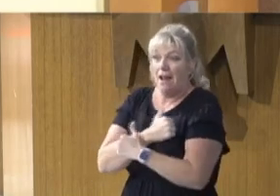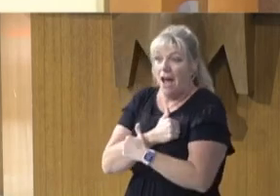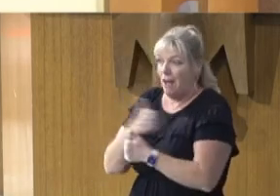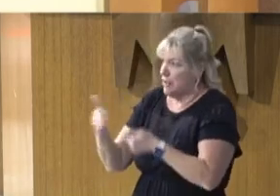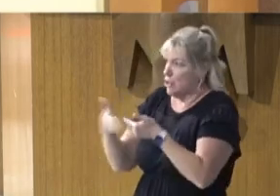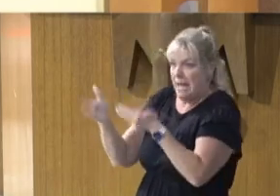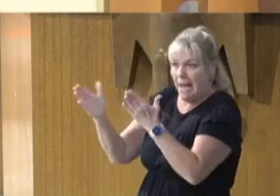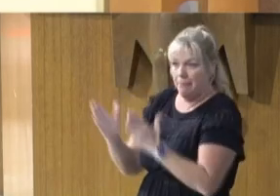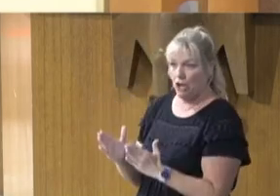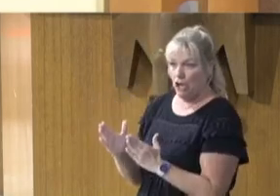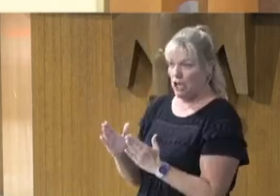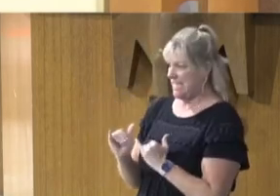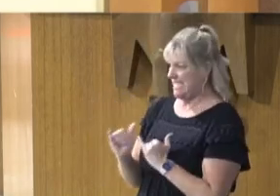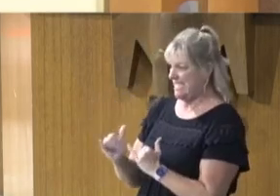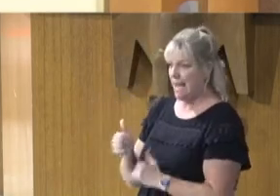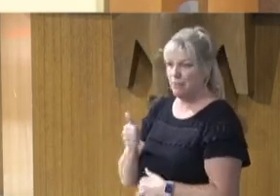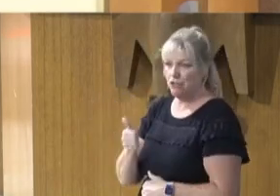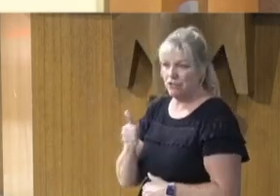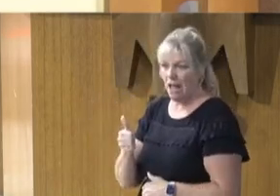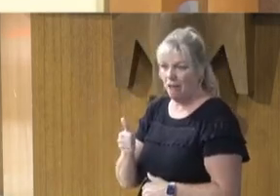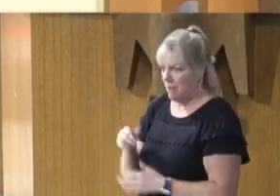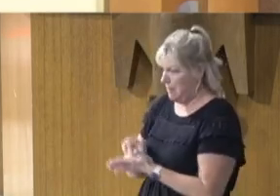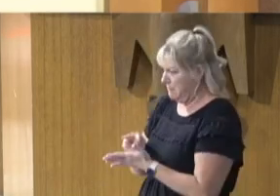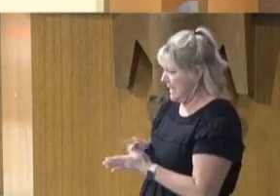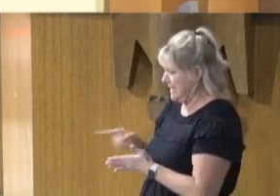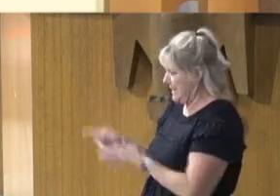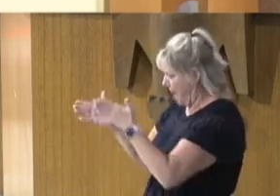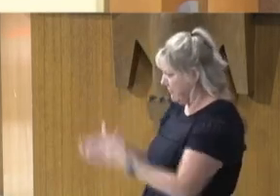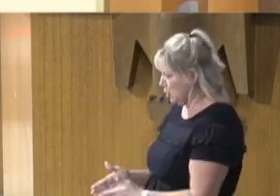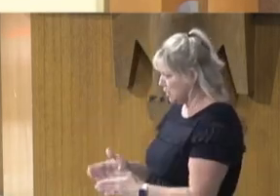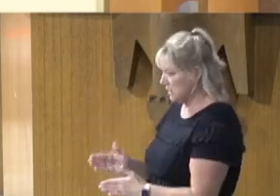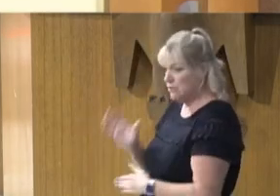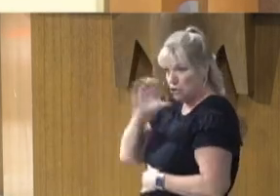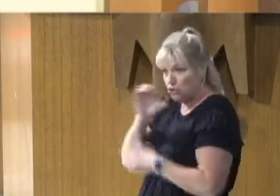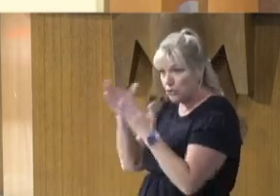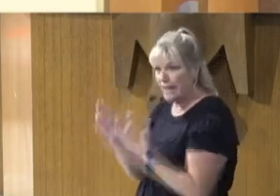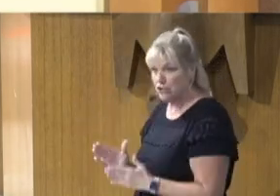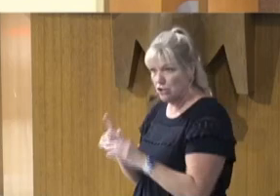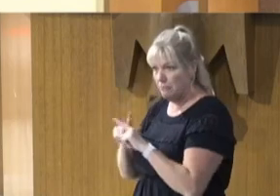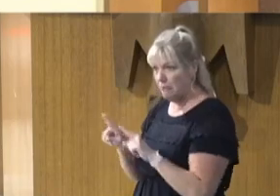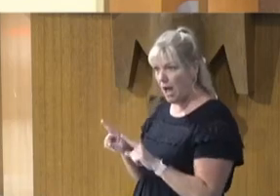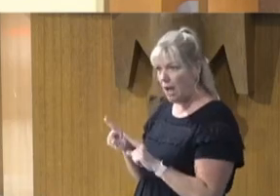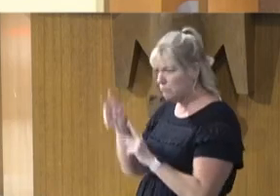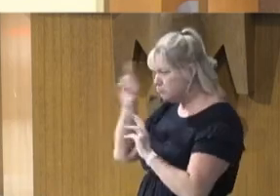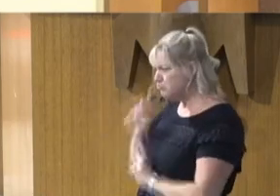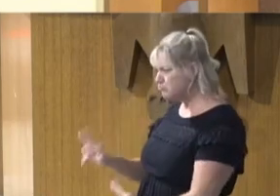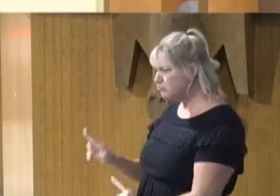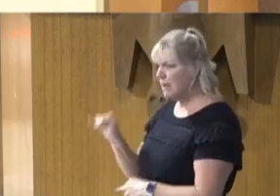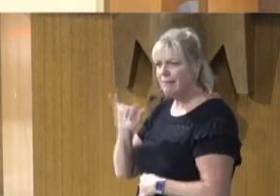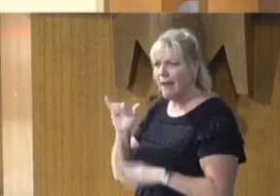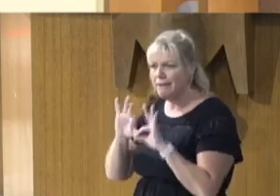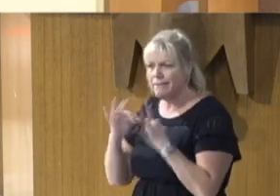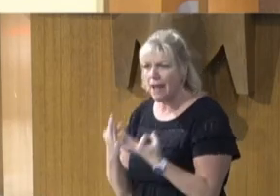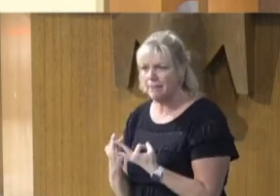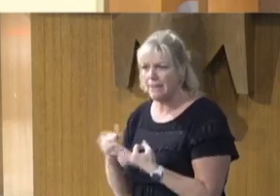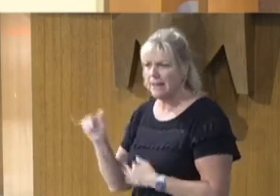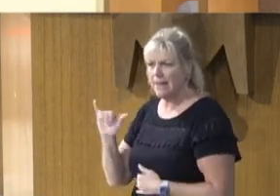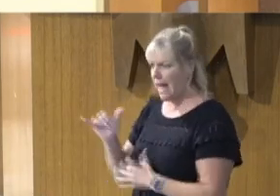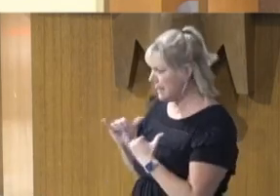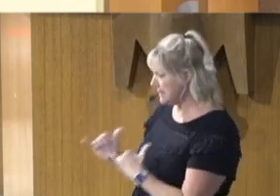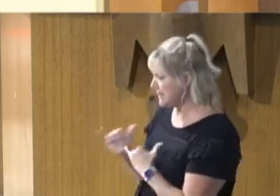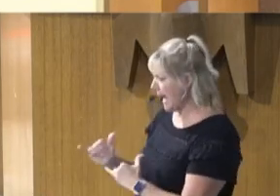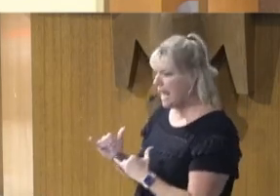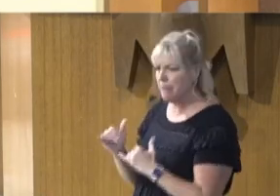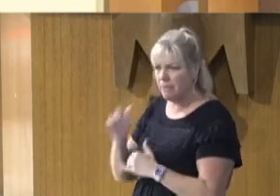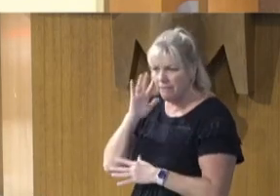that you treat your neighbor like one of your own, like family, like a member of your own faith community. Your religion